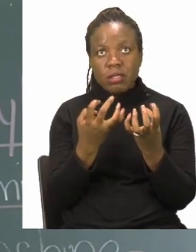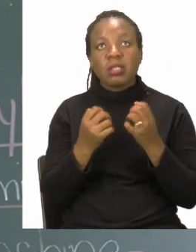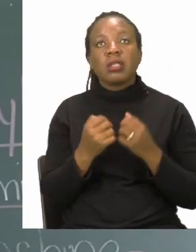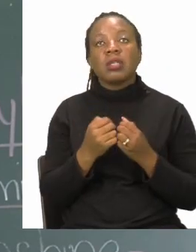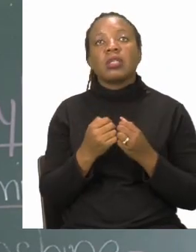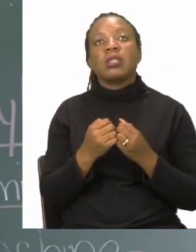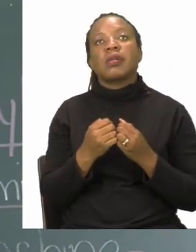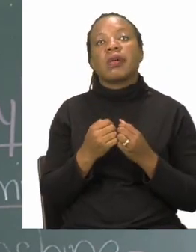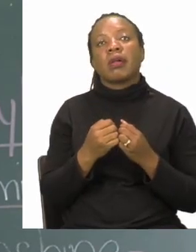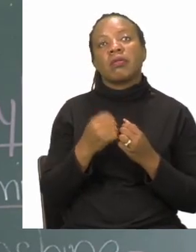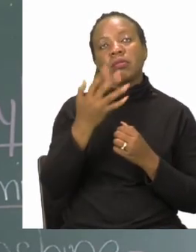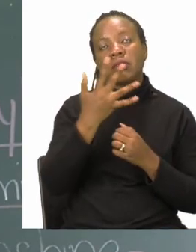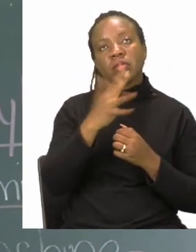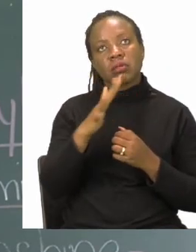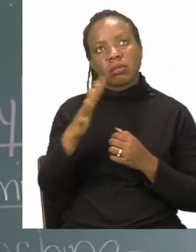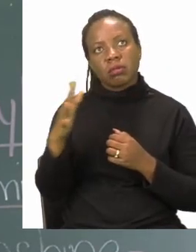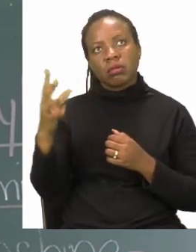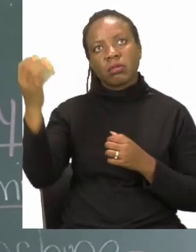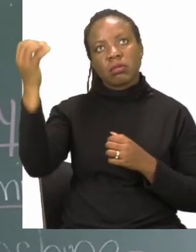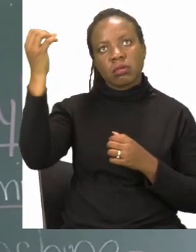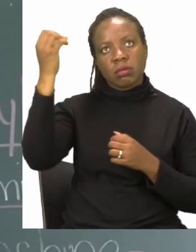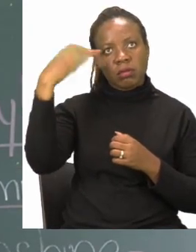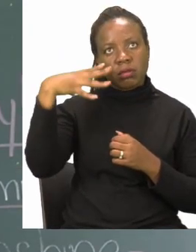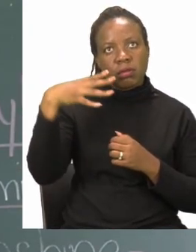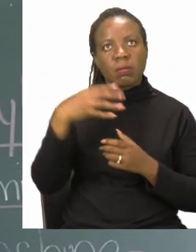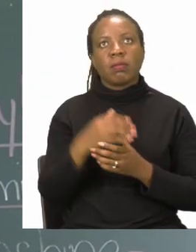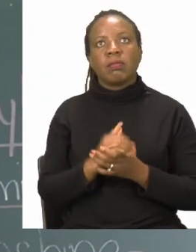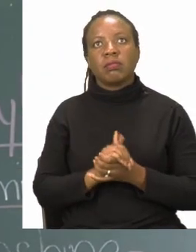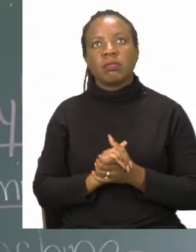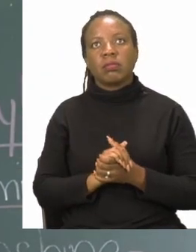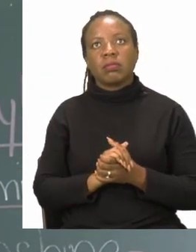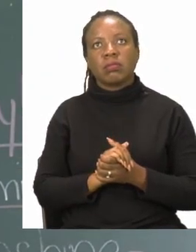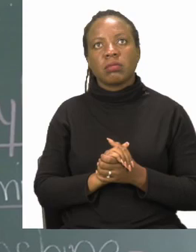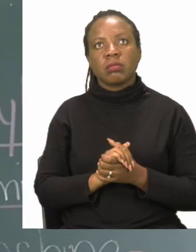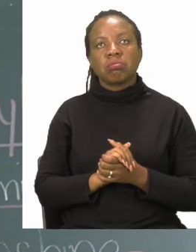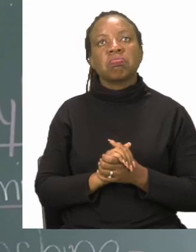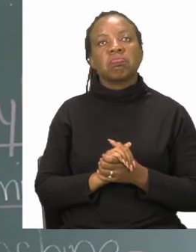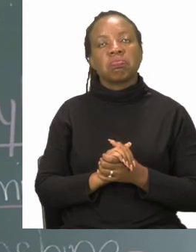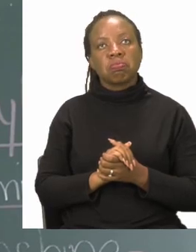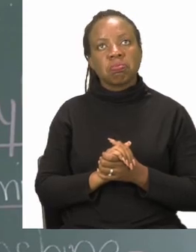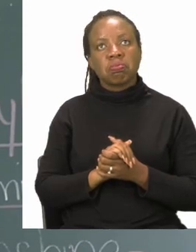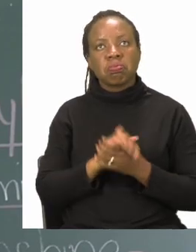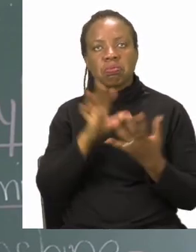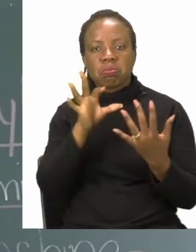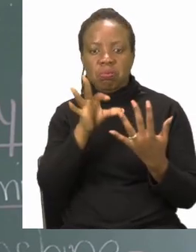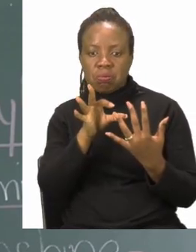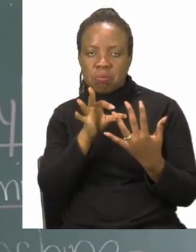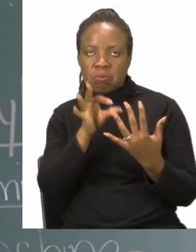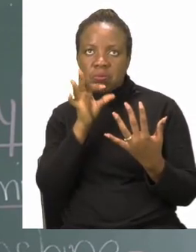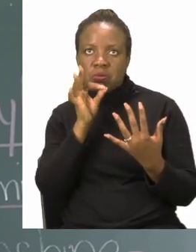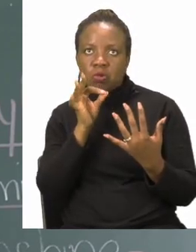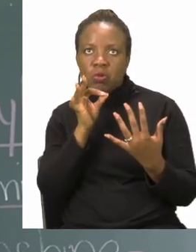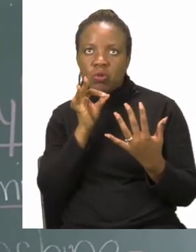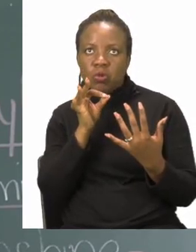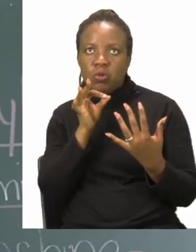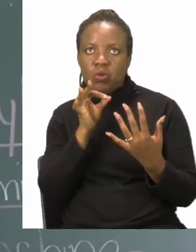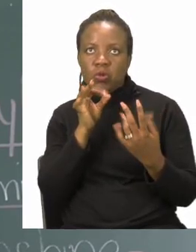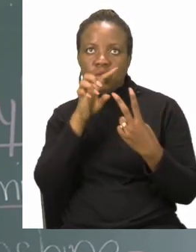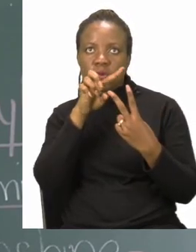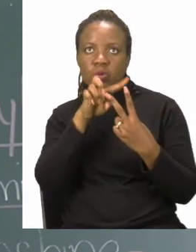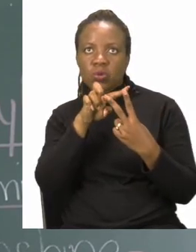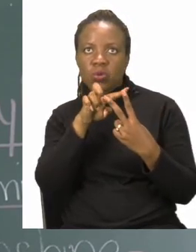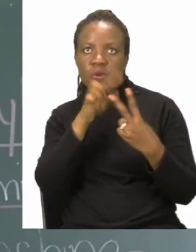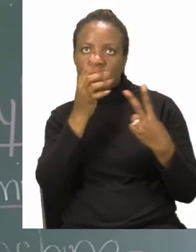Now, these are the 2 words that we have chosen from the words below the